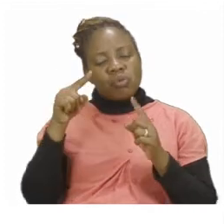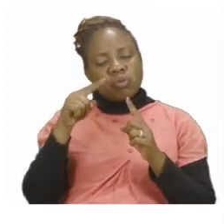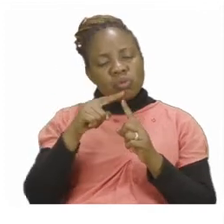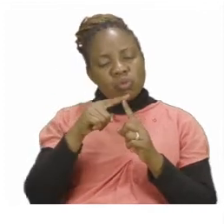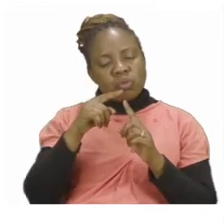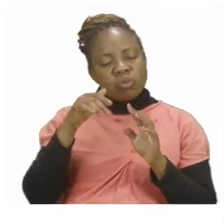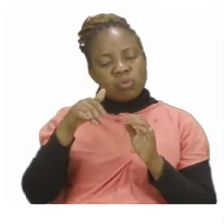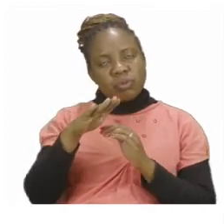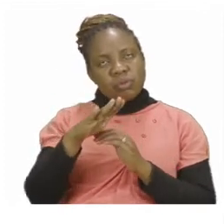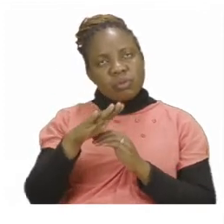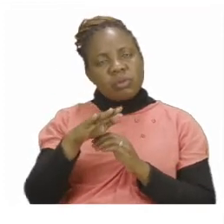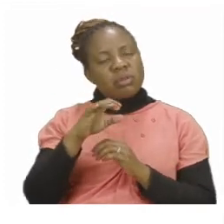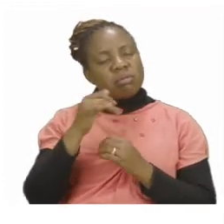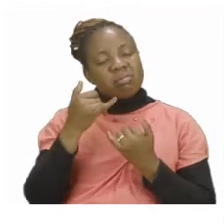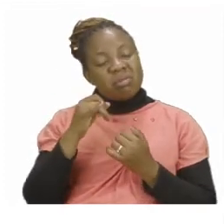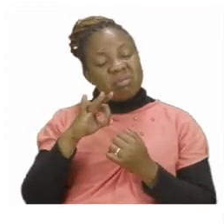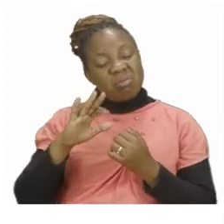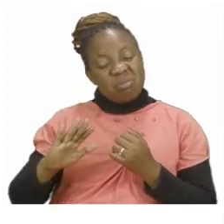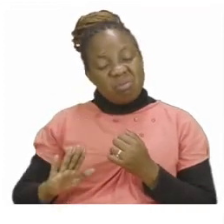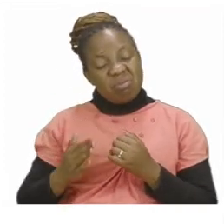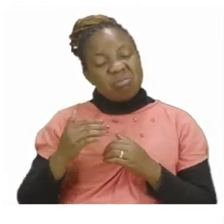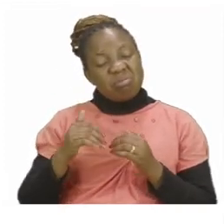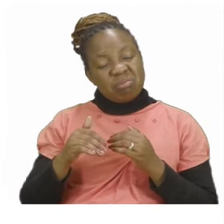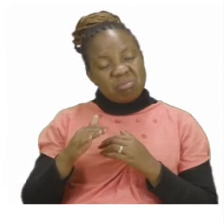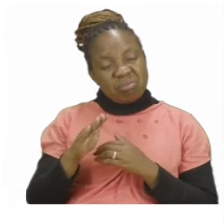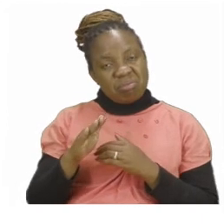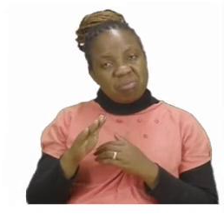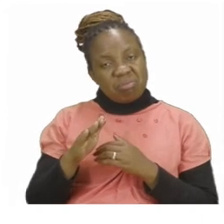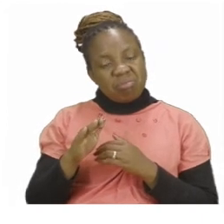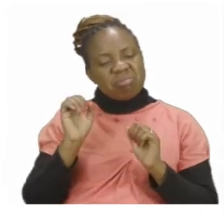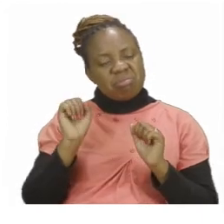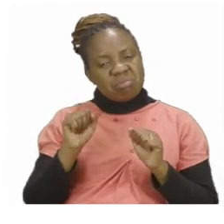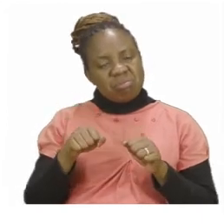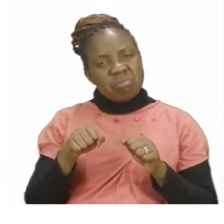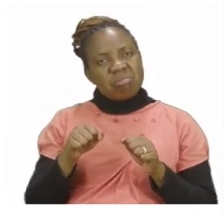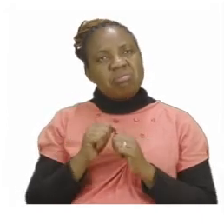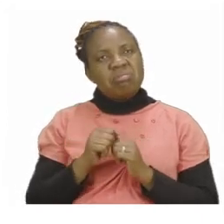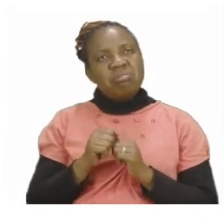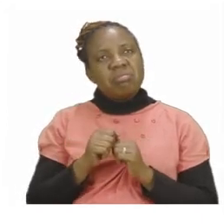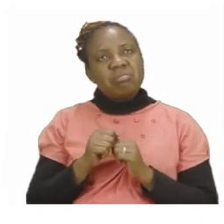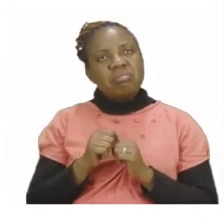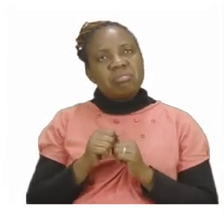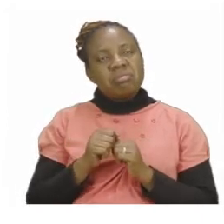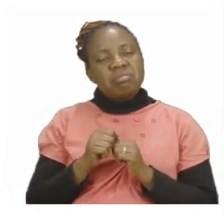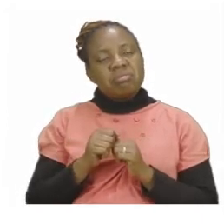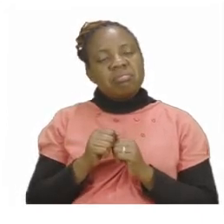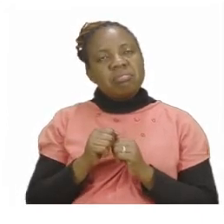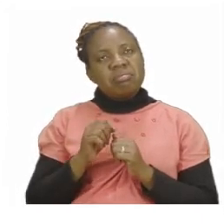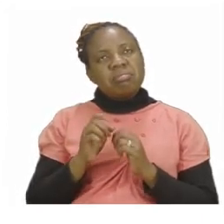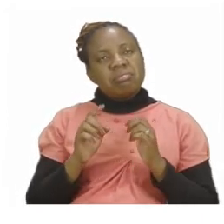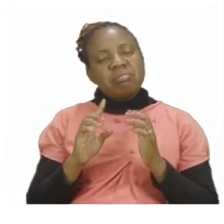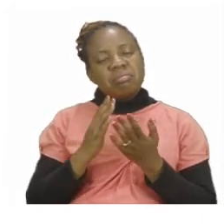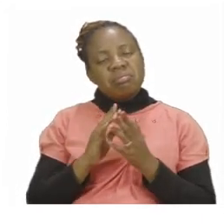if you want to go, but it must or will still happen in the future, you